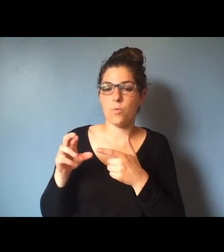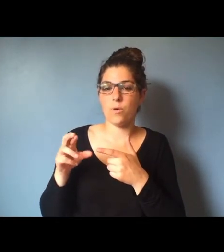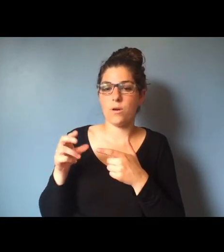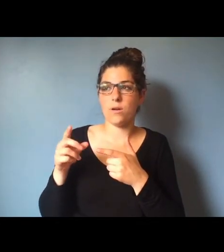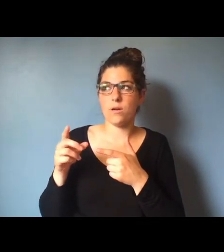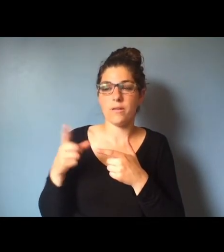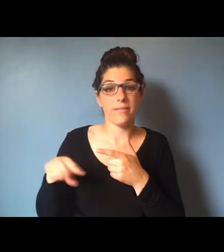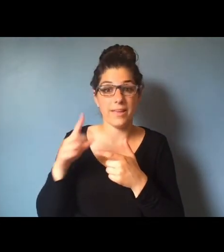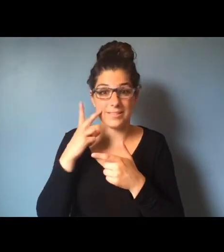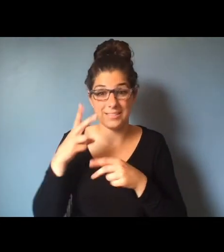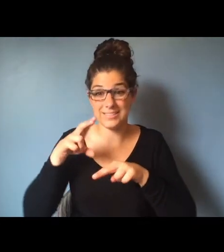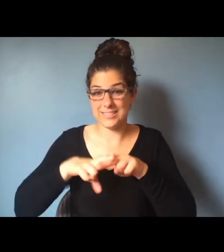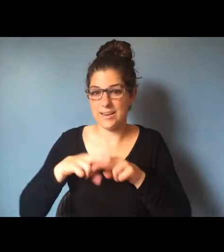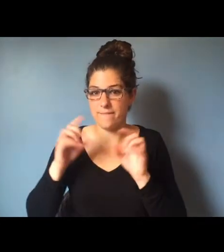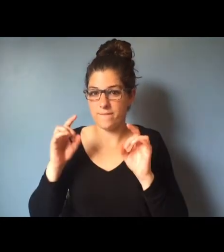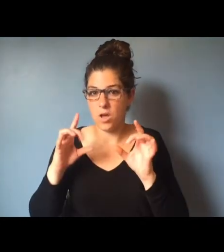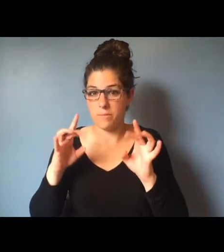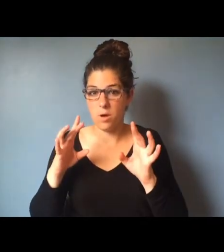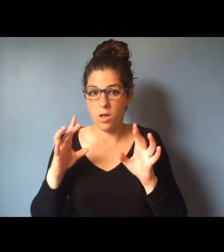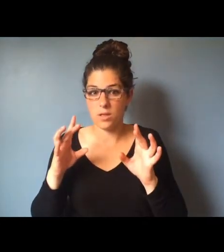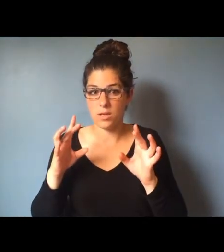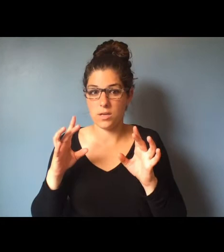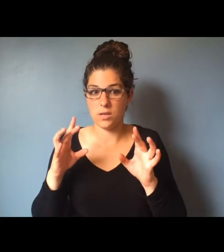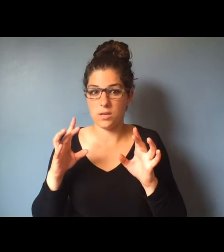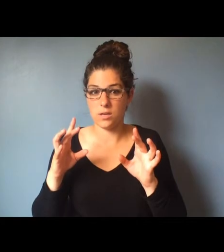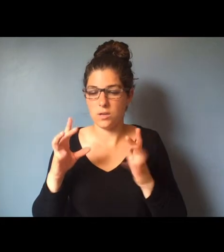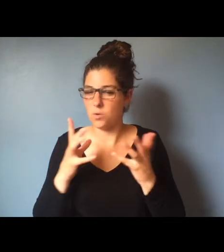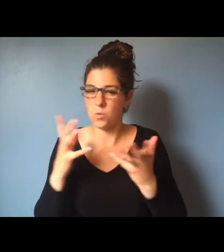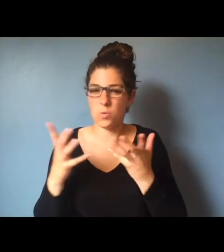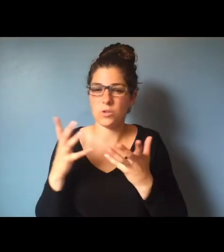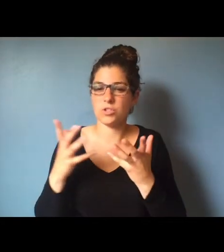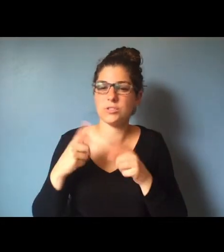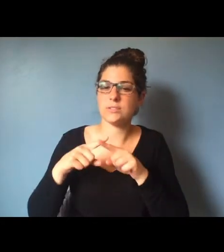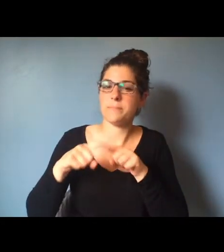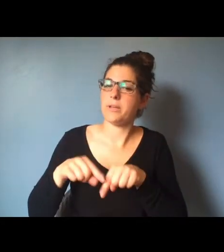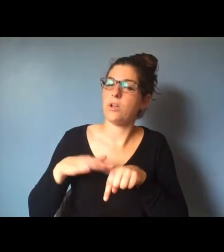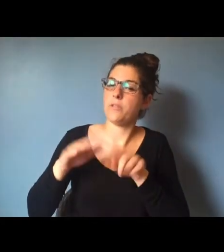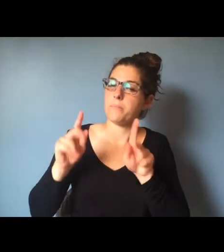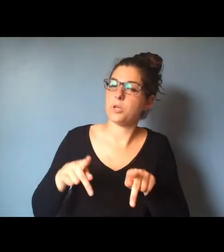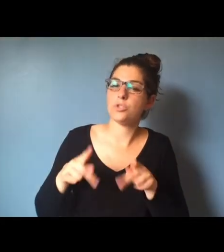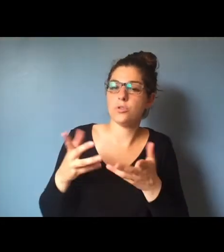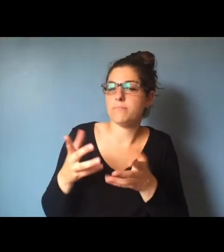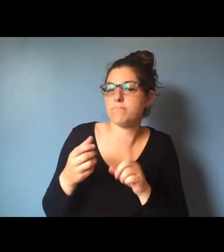see SIT volleyball later in life, or does it depend on the person?